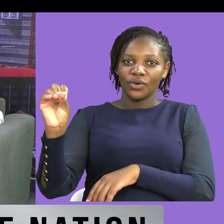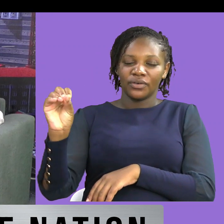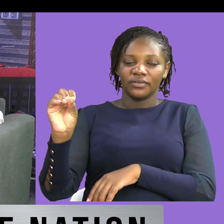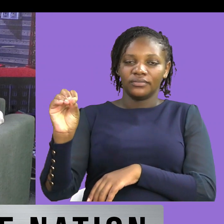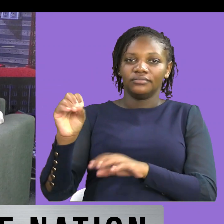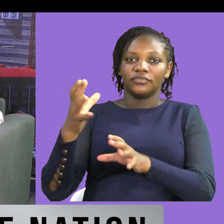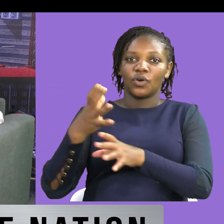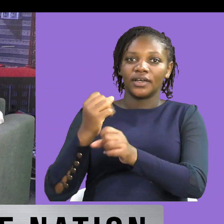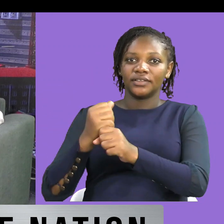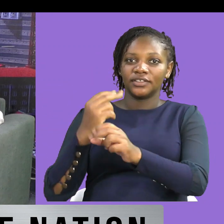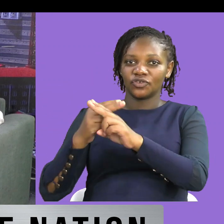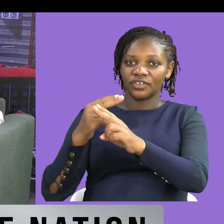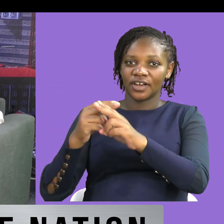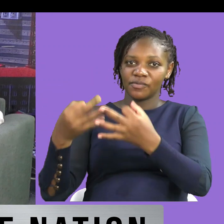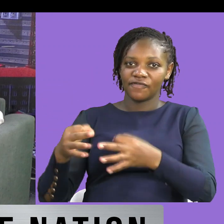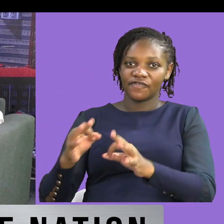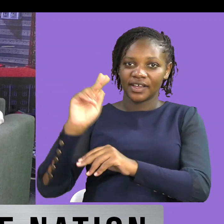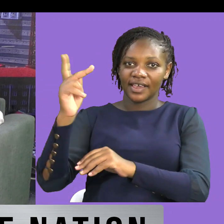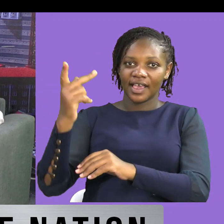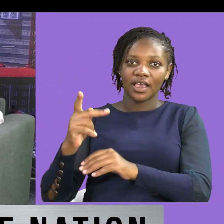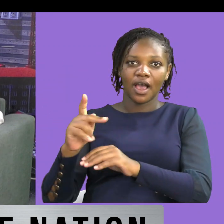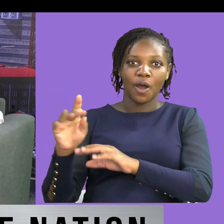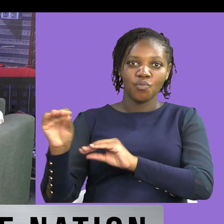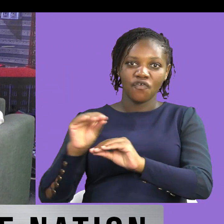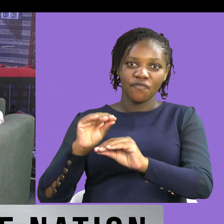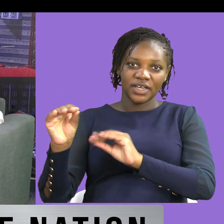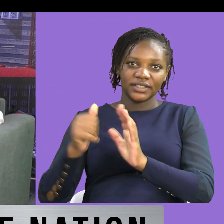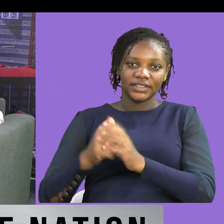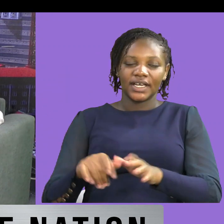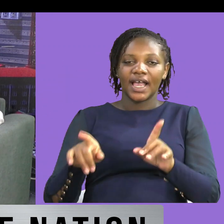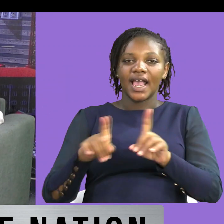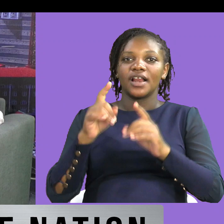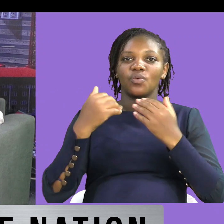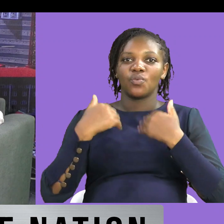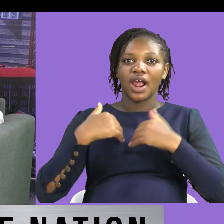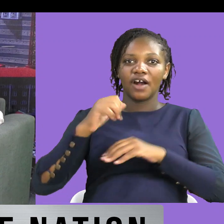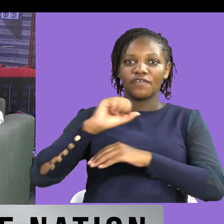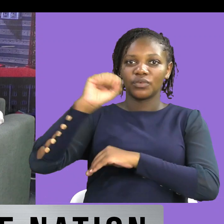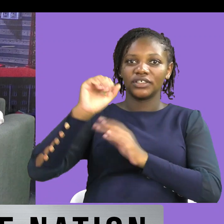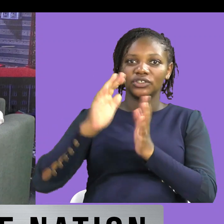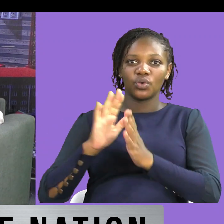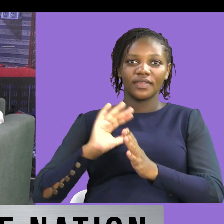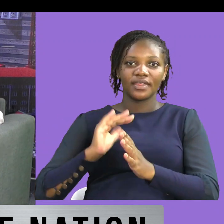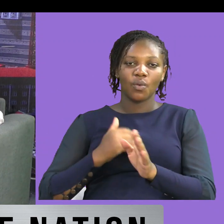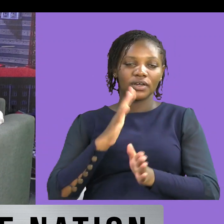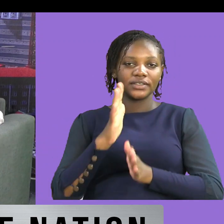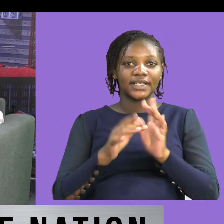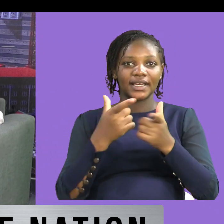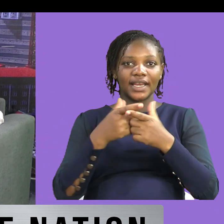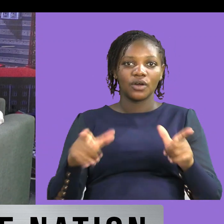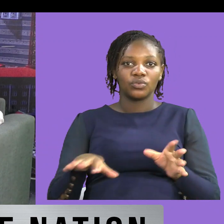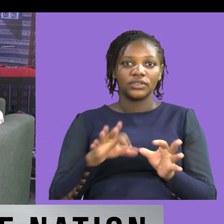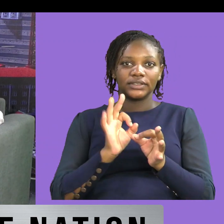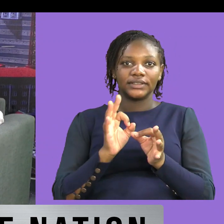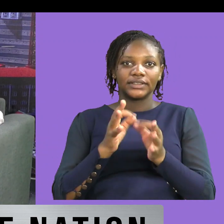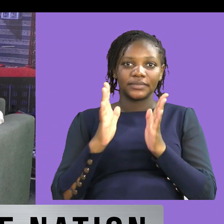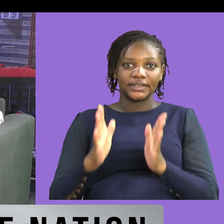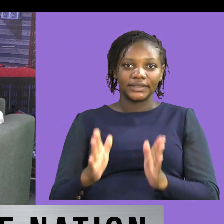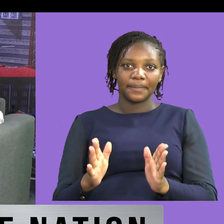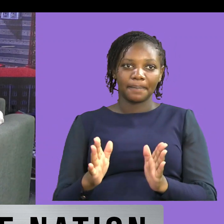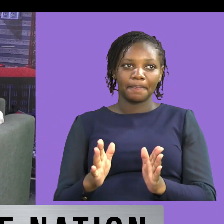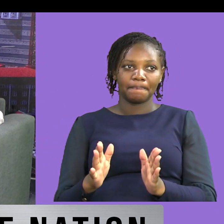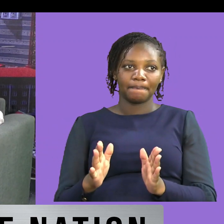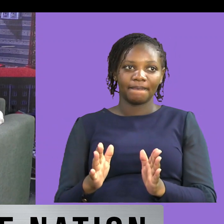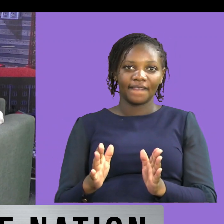Kenya Movement. Yeah. Na tunachapa siasa with our sign language interpreter